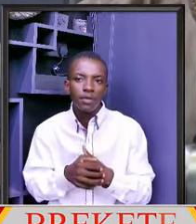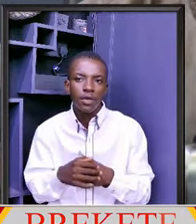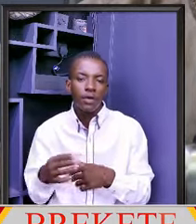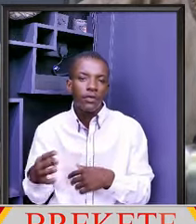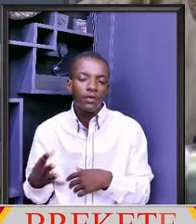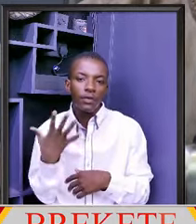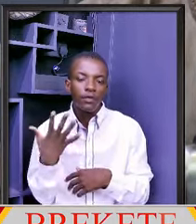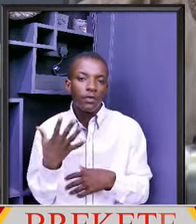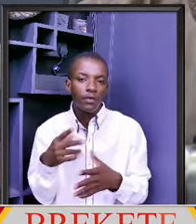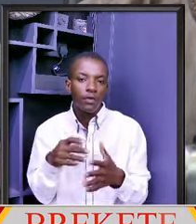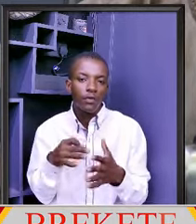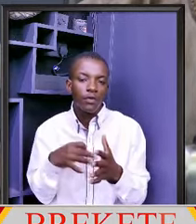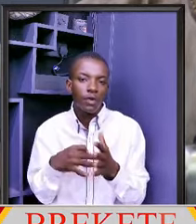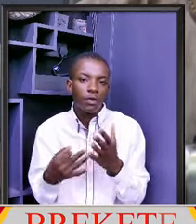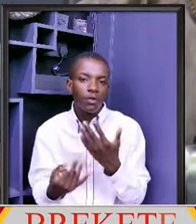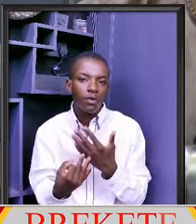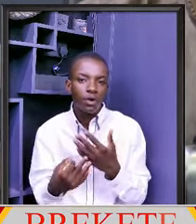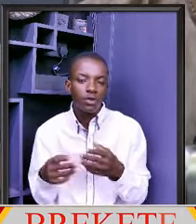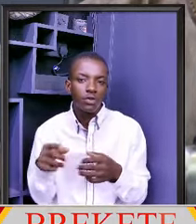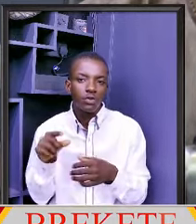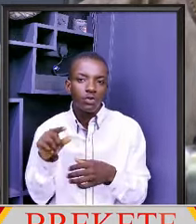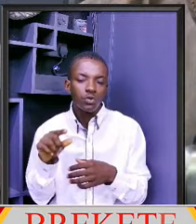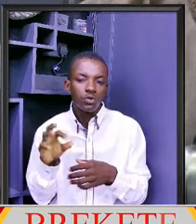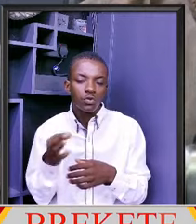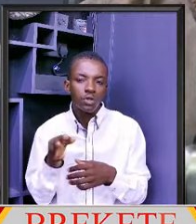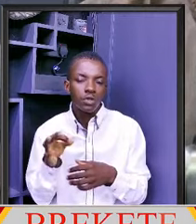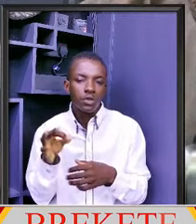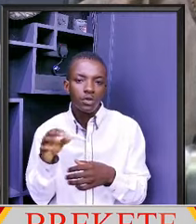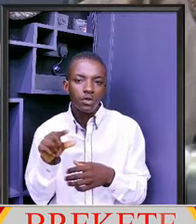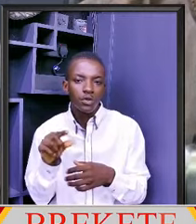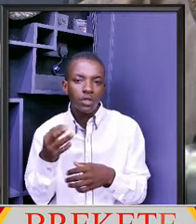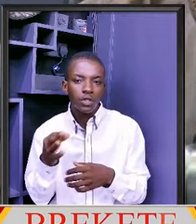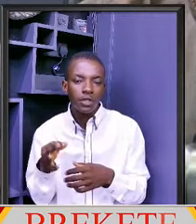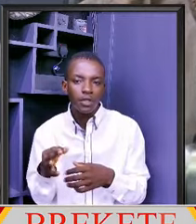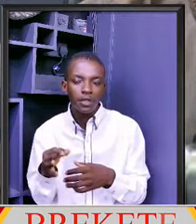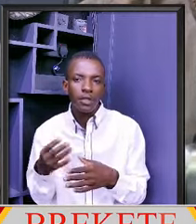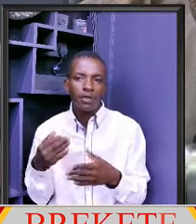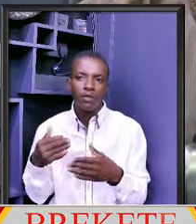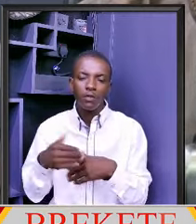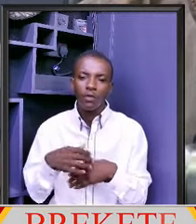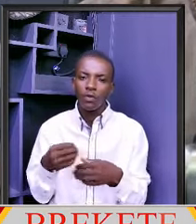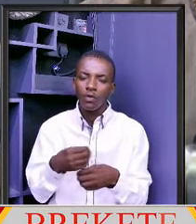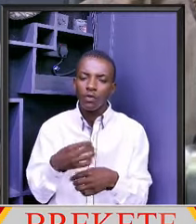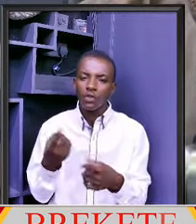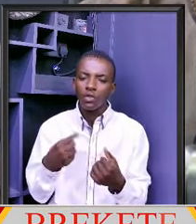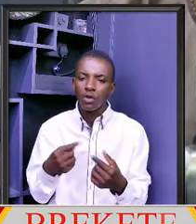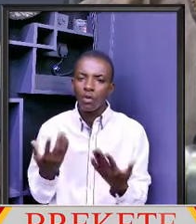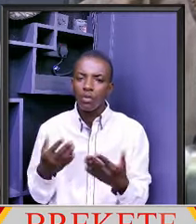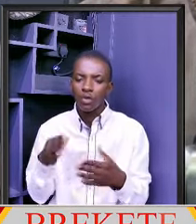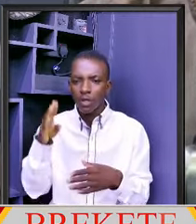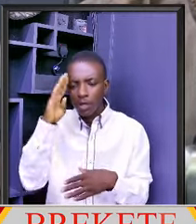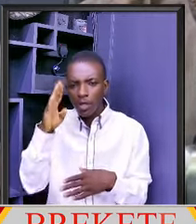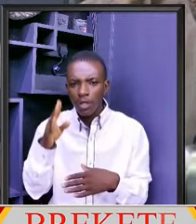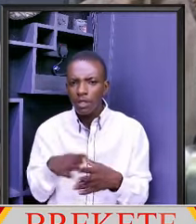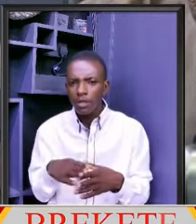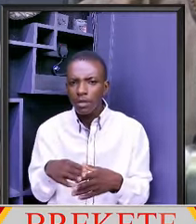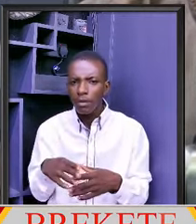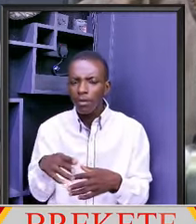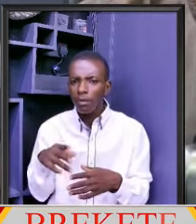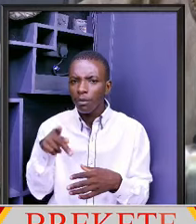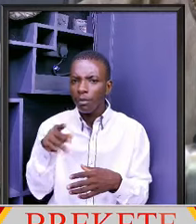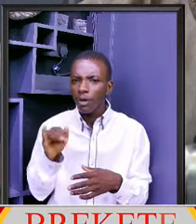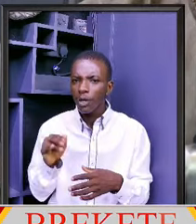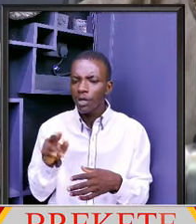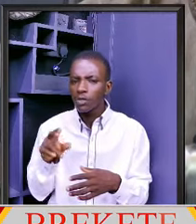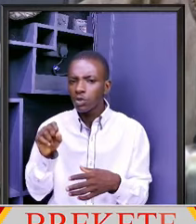5th of February 2019. In front of office, he came out, he met me. We greeted. He said, Pius, I